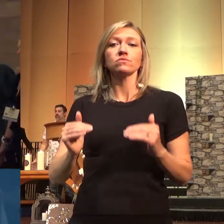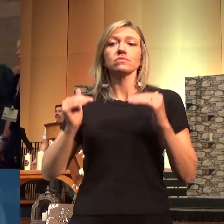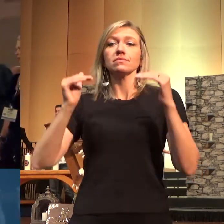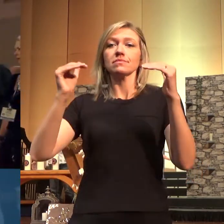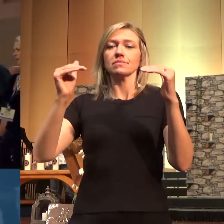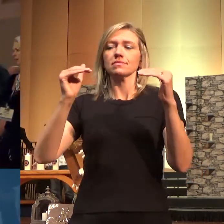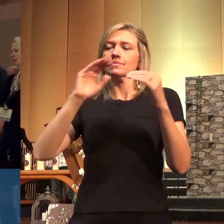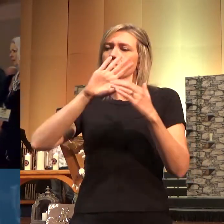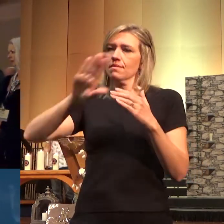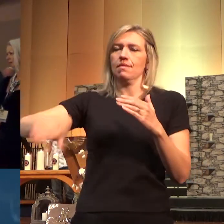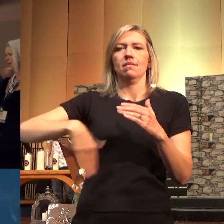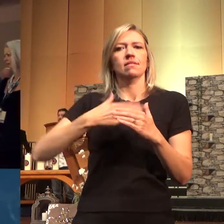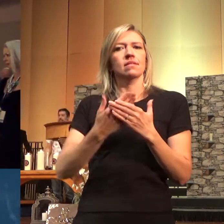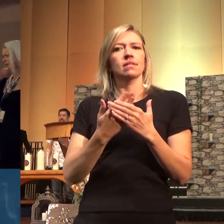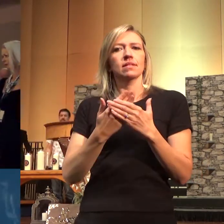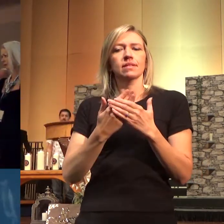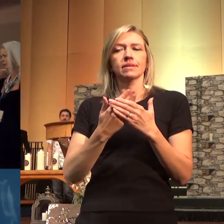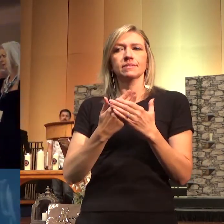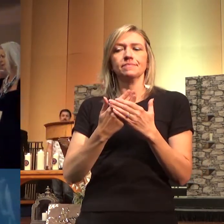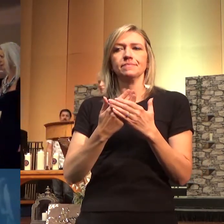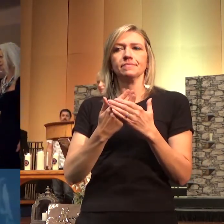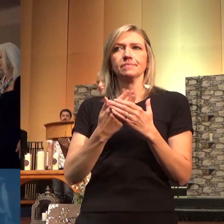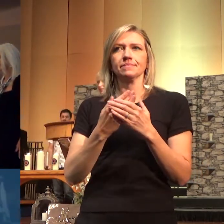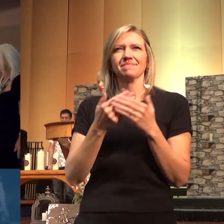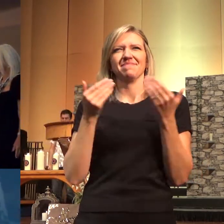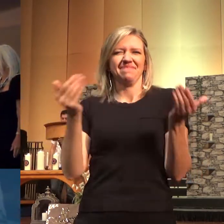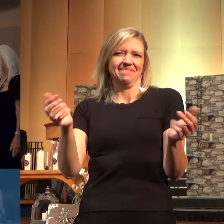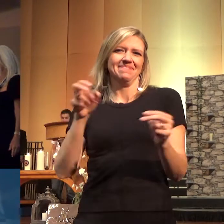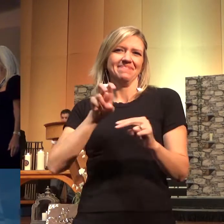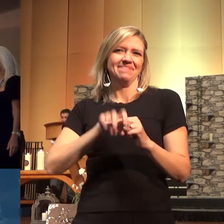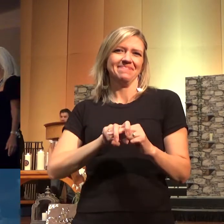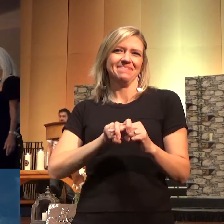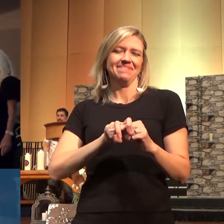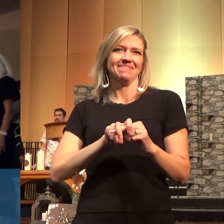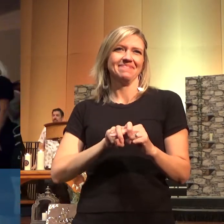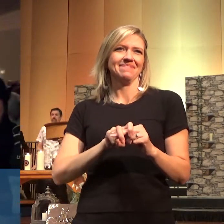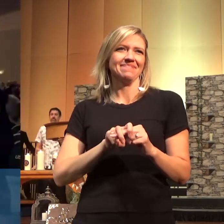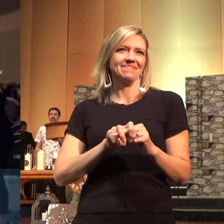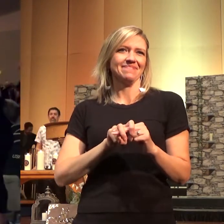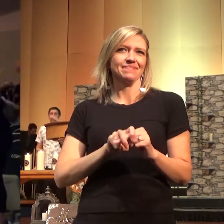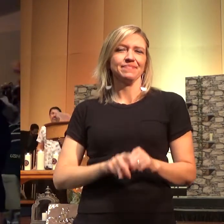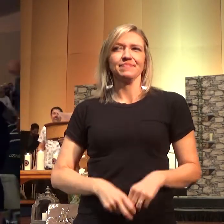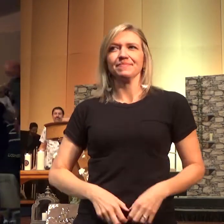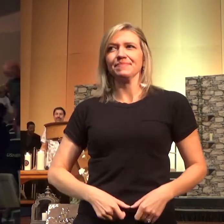rise above all. You may be seated.